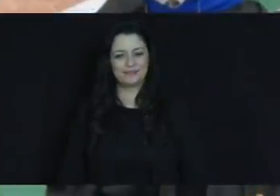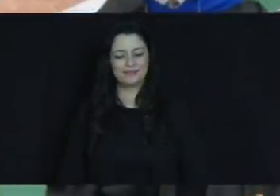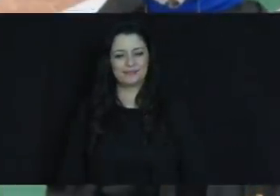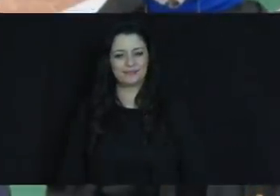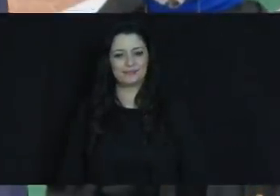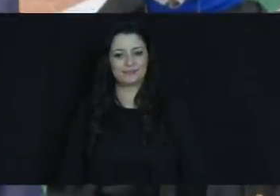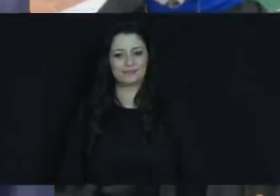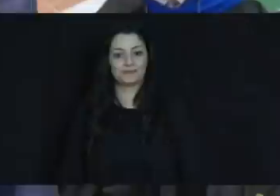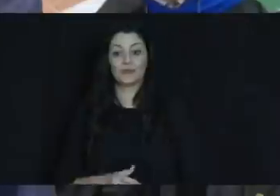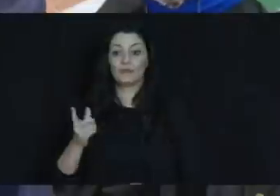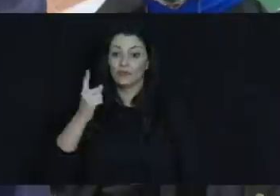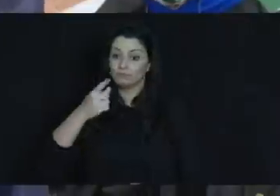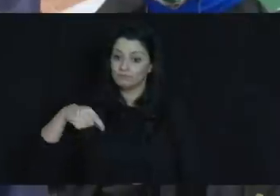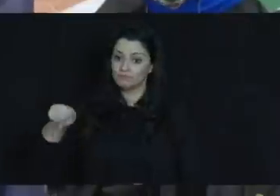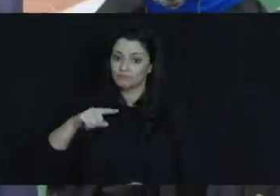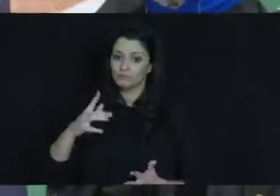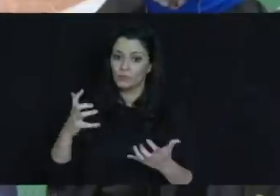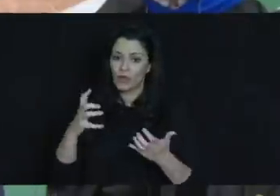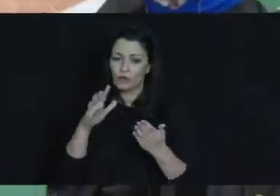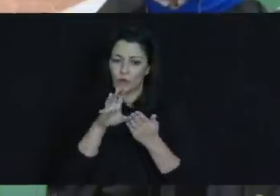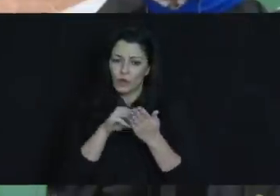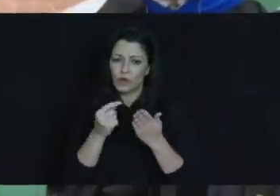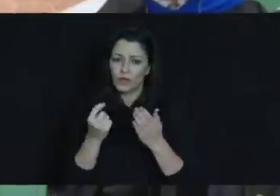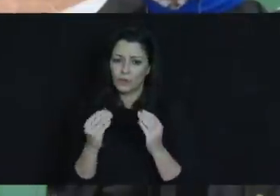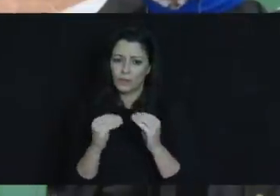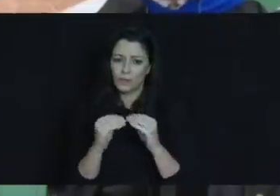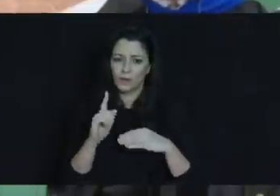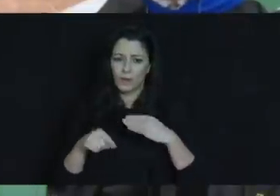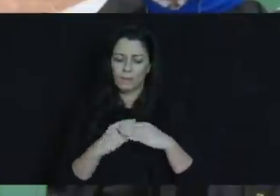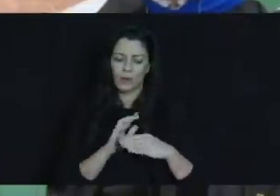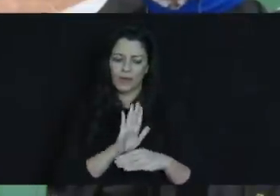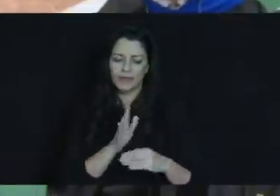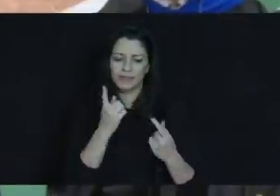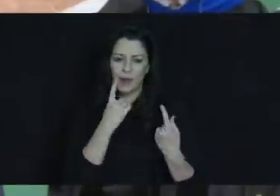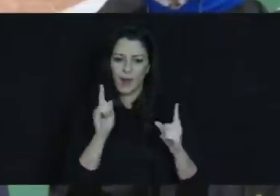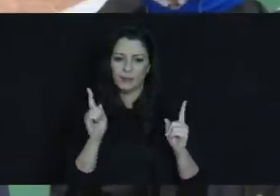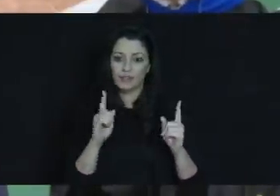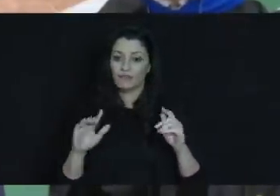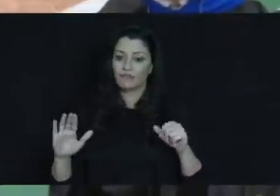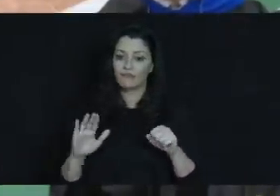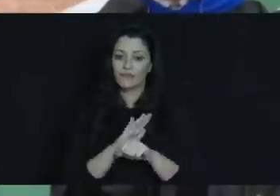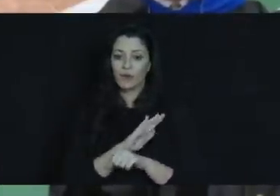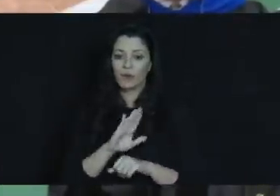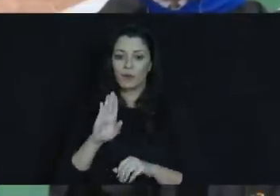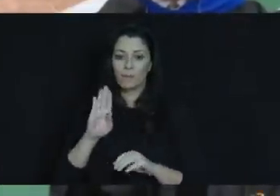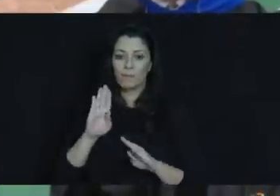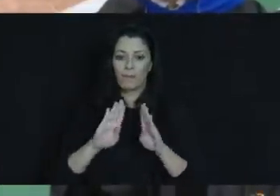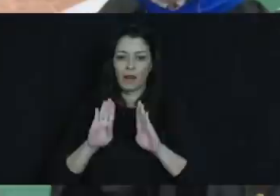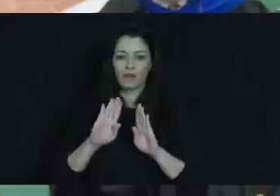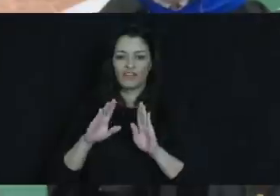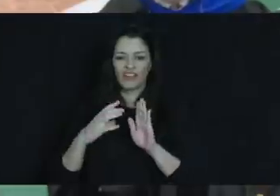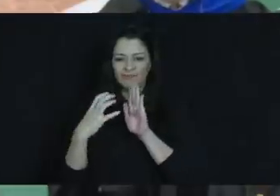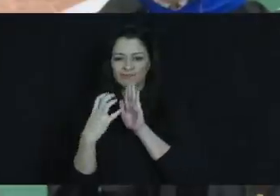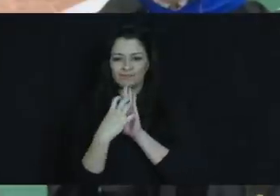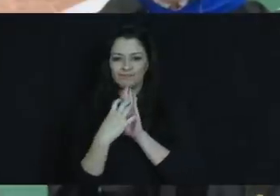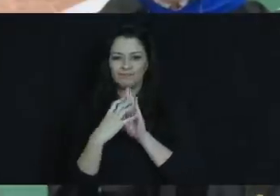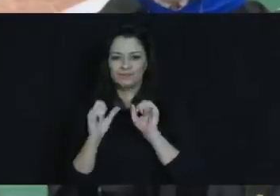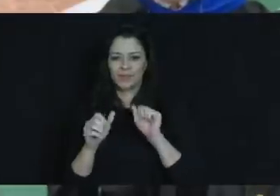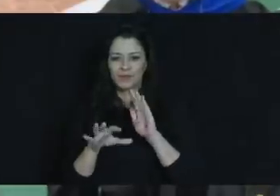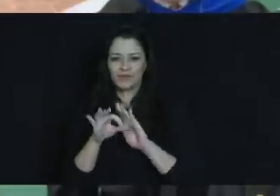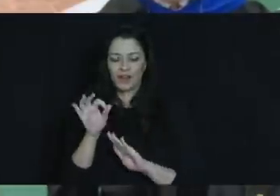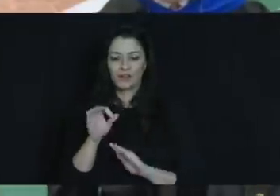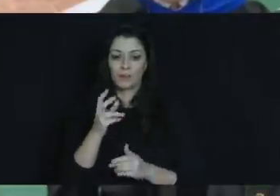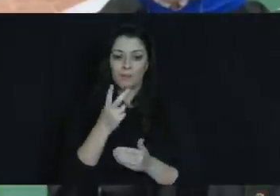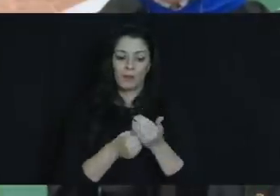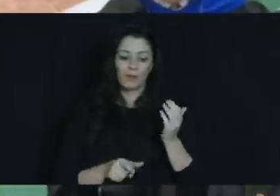For those of you who want to learn a little more about Matthew and his accomplishments, a full biography can be found in both the